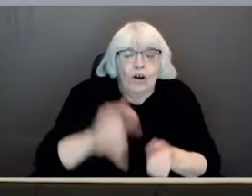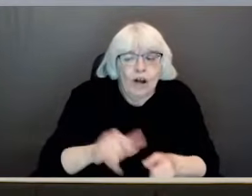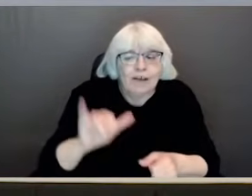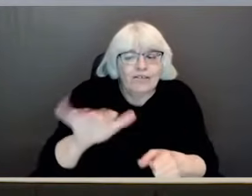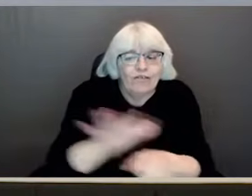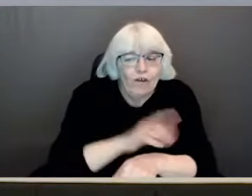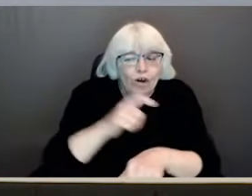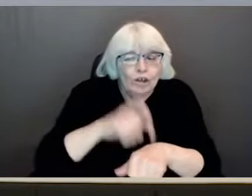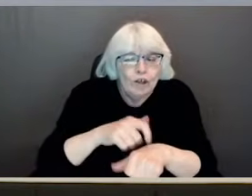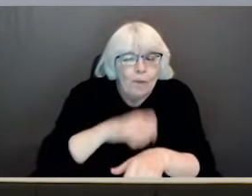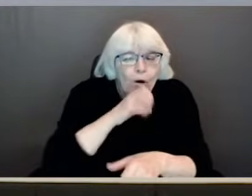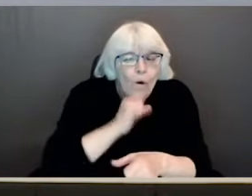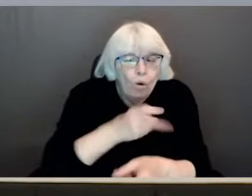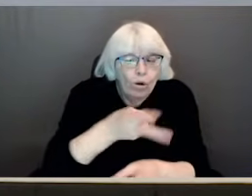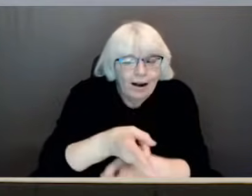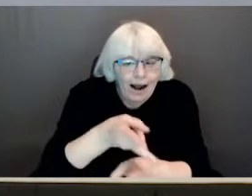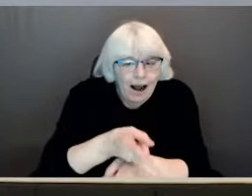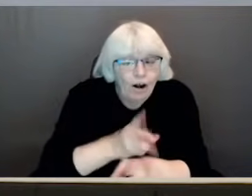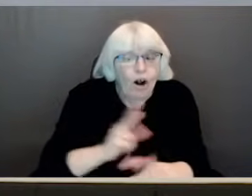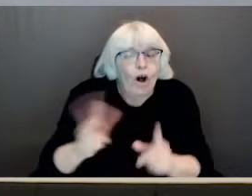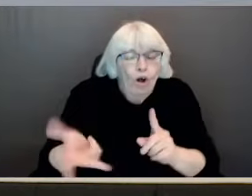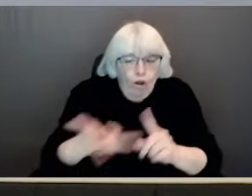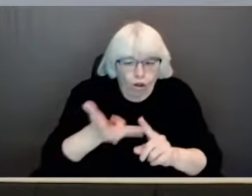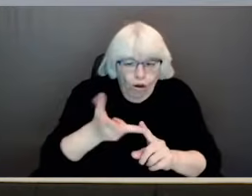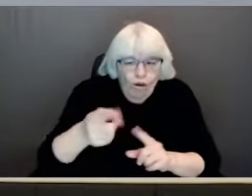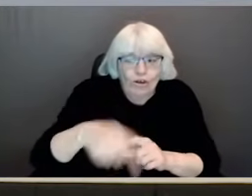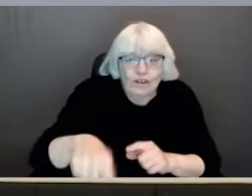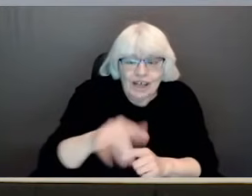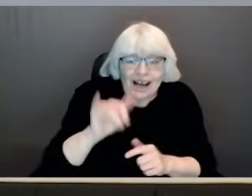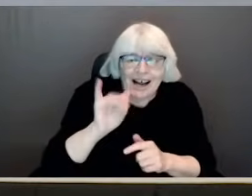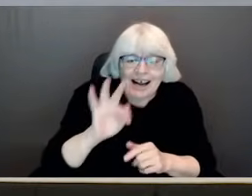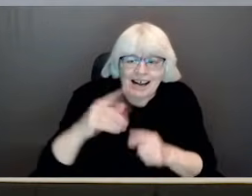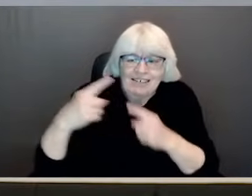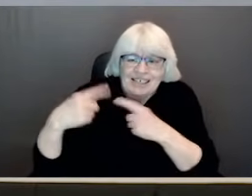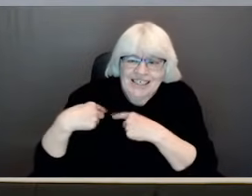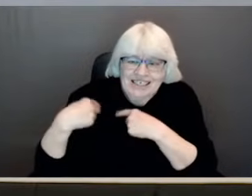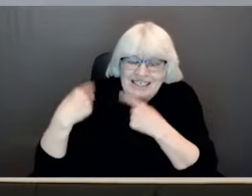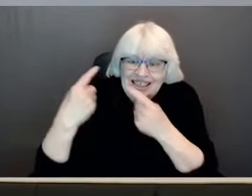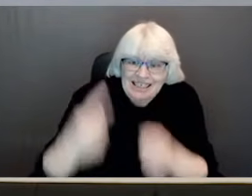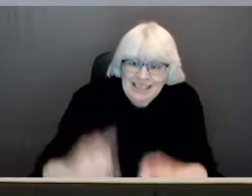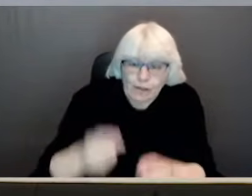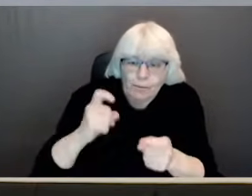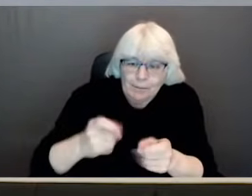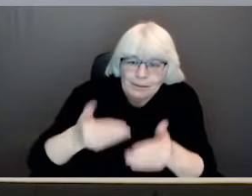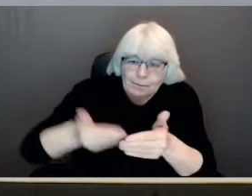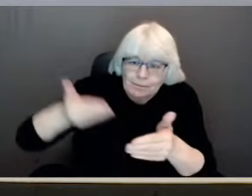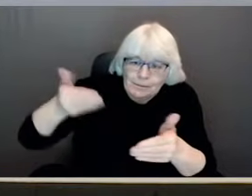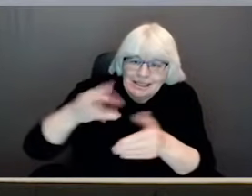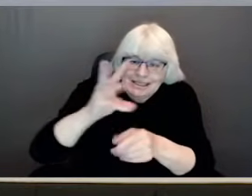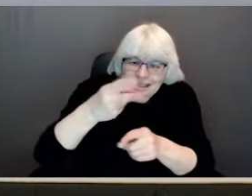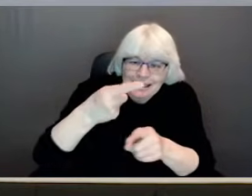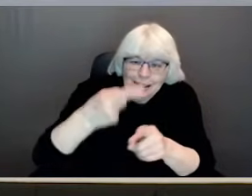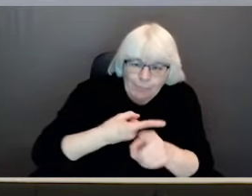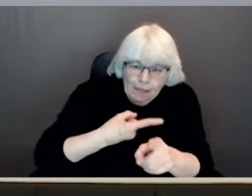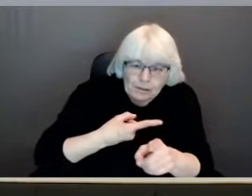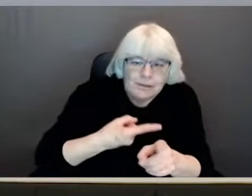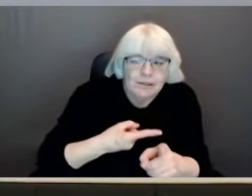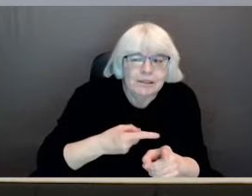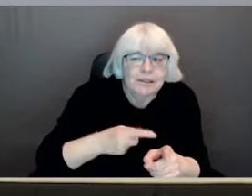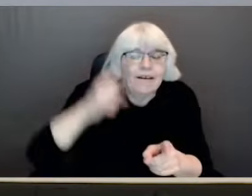dose. All eligible residents in long-term care and community care facilities will receive their boosters by November